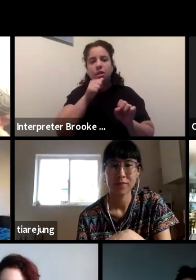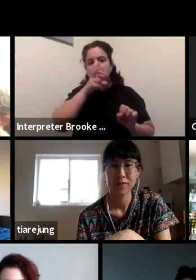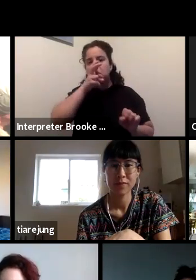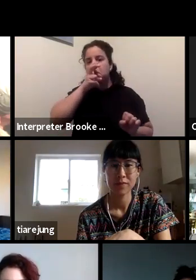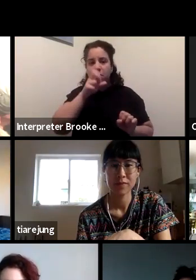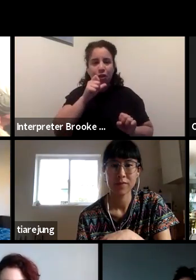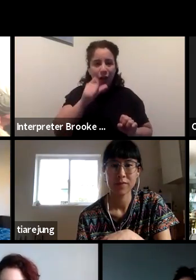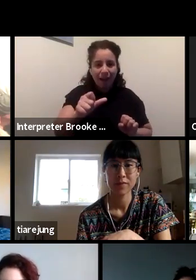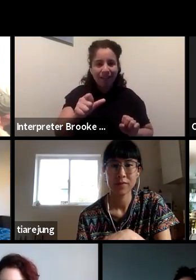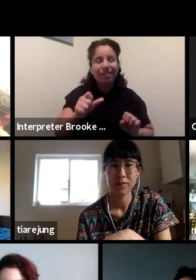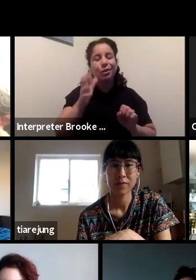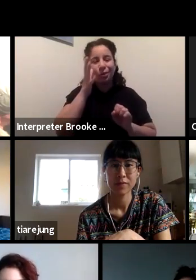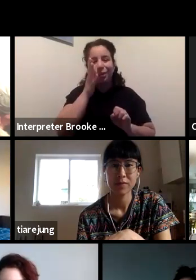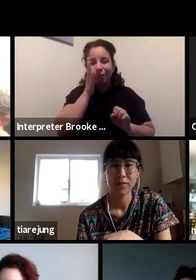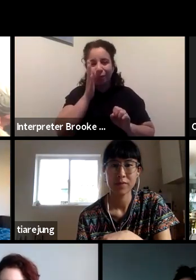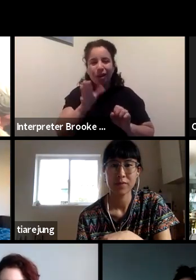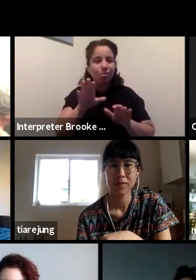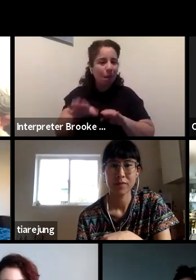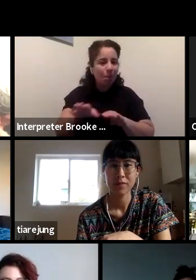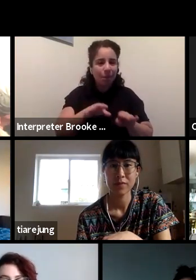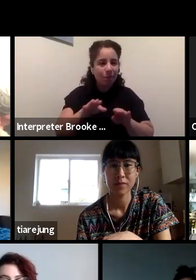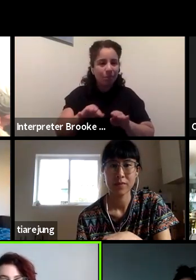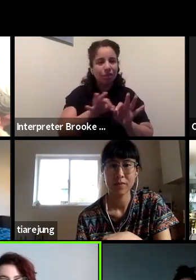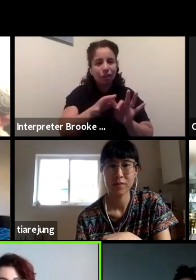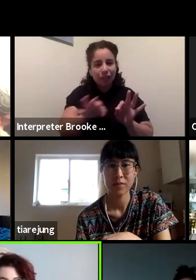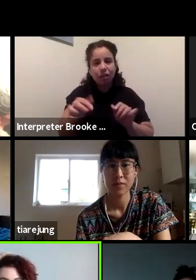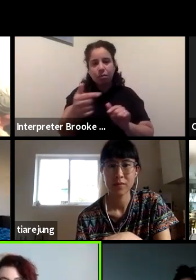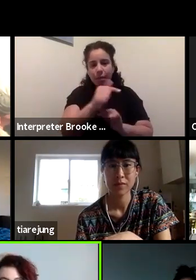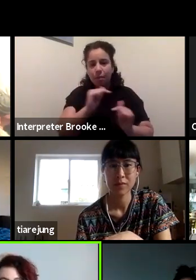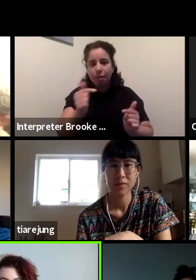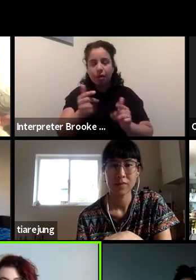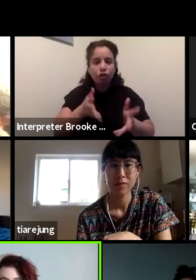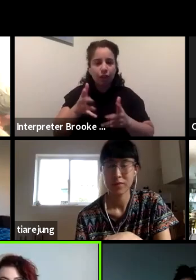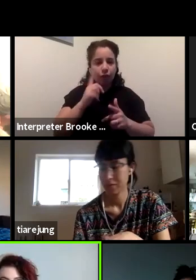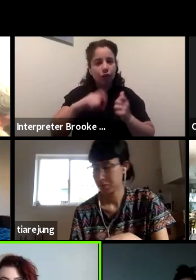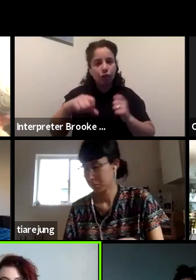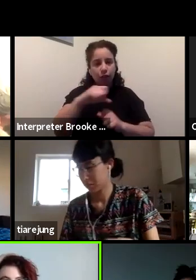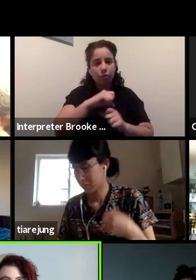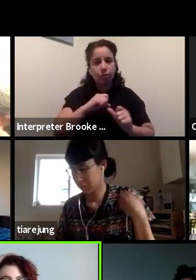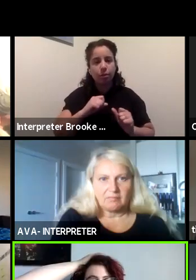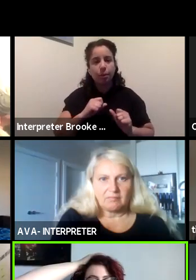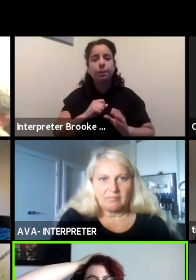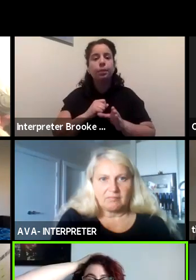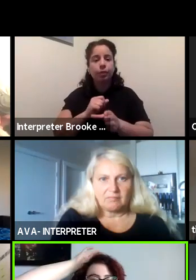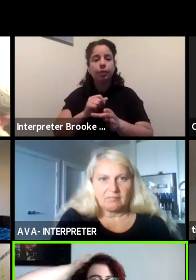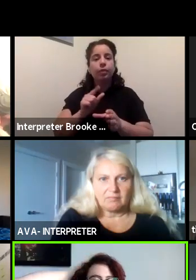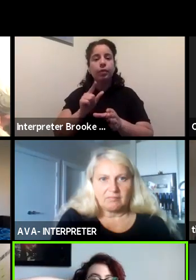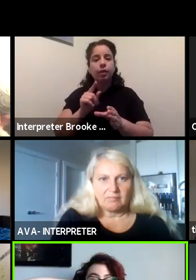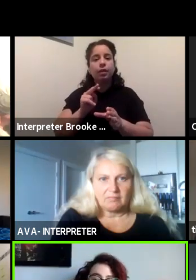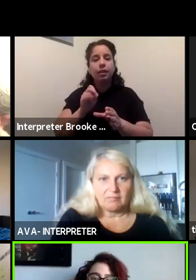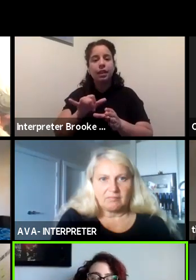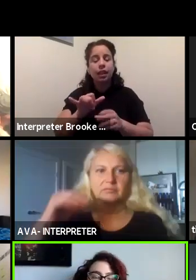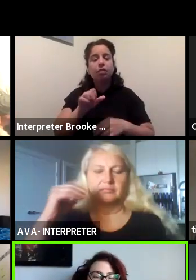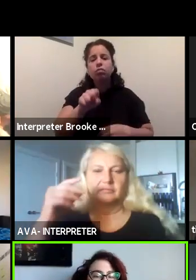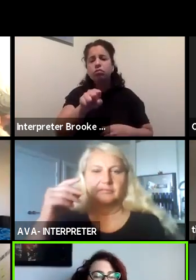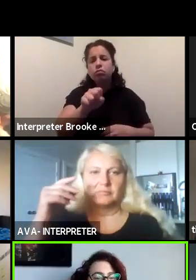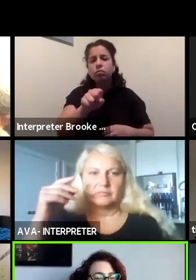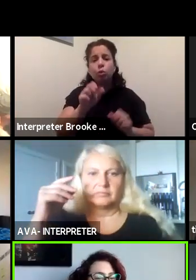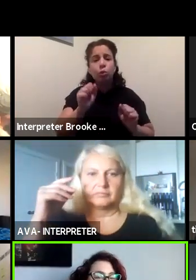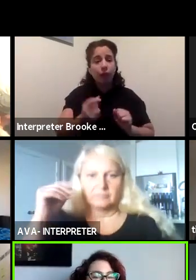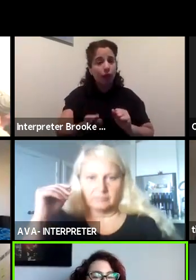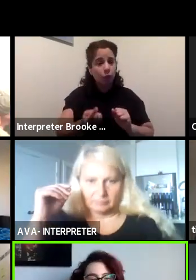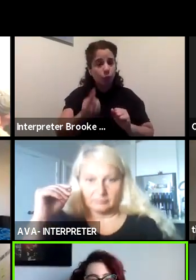will transition to the rest of our lives. Yeah, I think the invitation was you could do a movement if